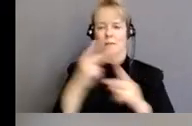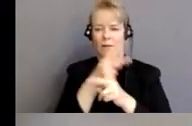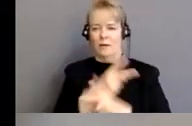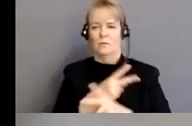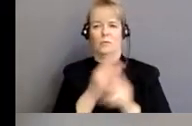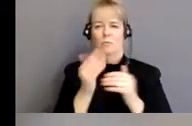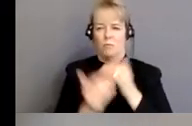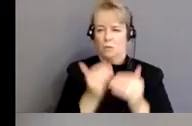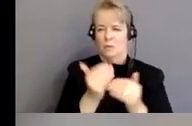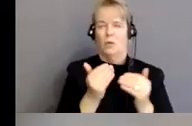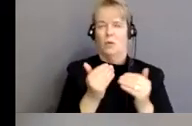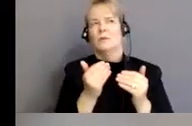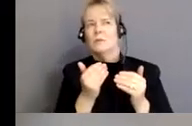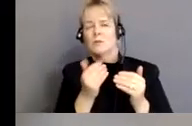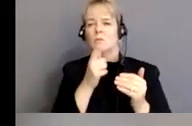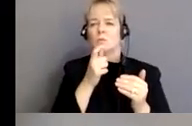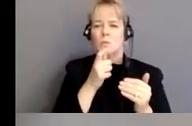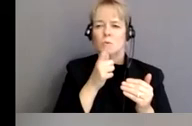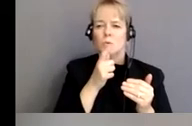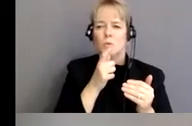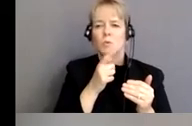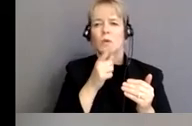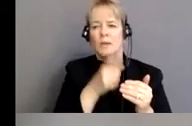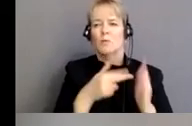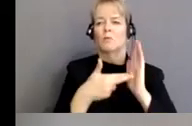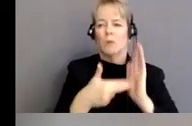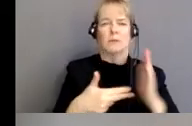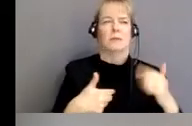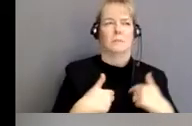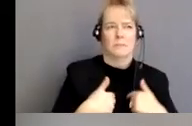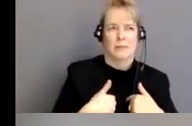So it's really important that you have all these documents put in place.